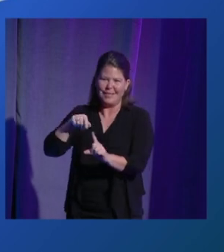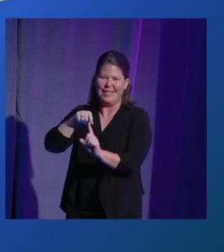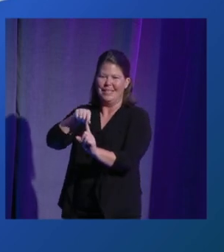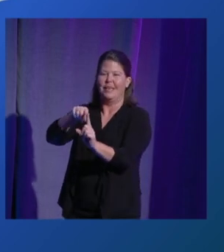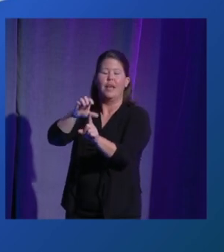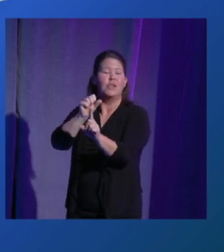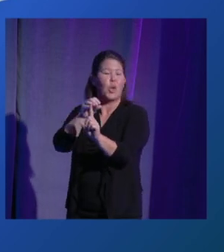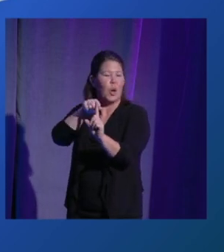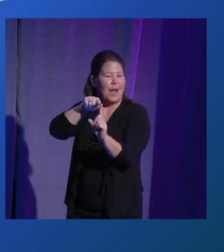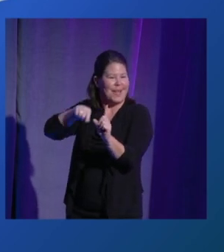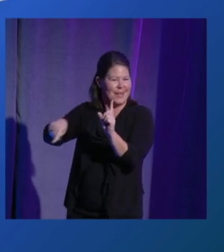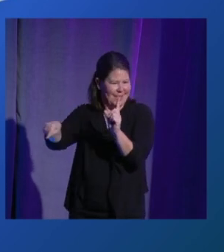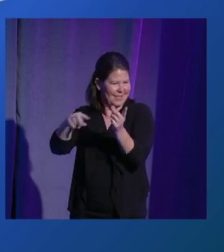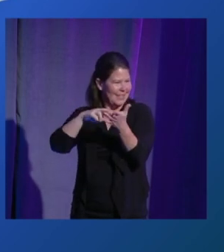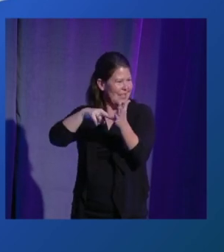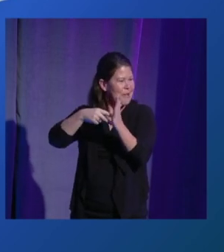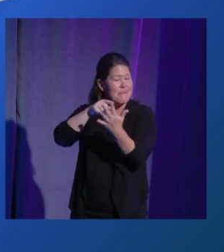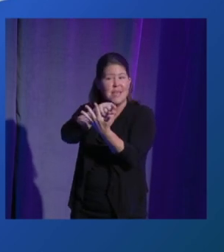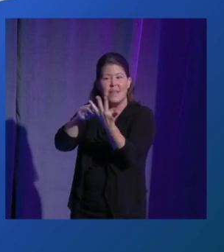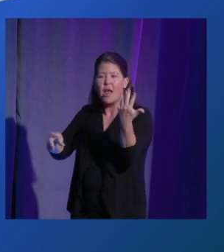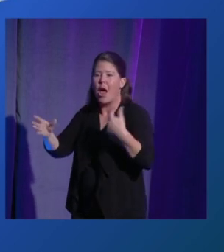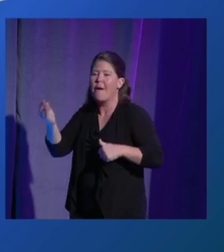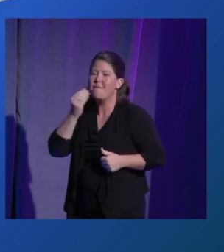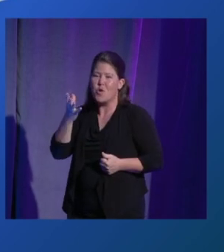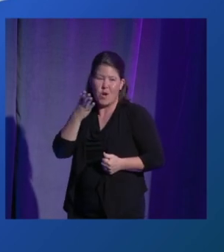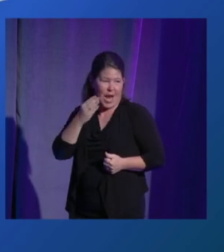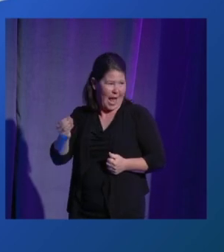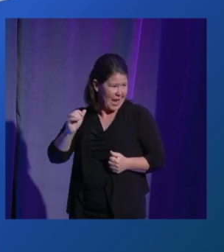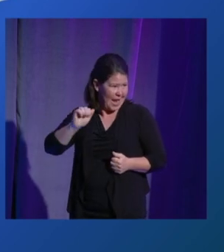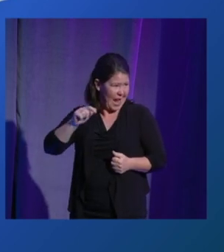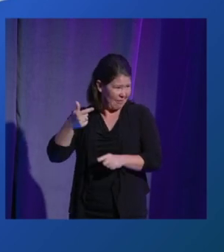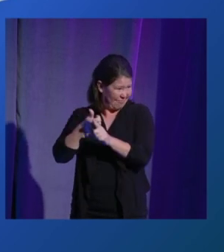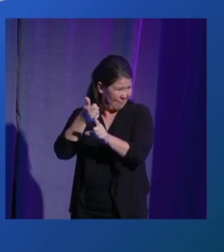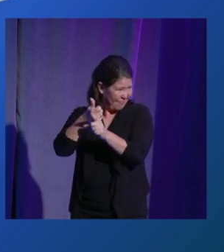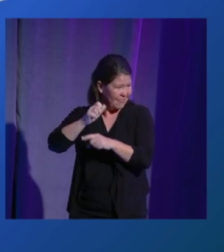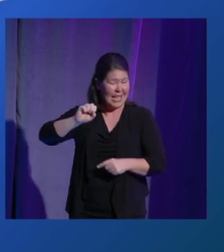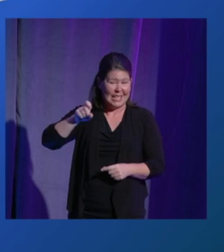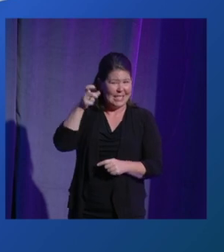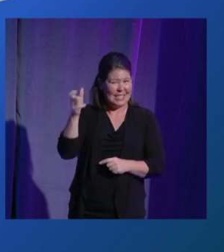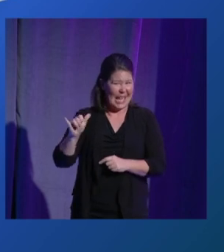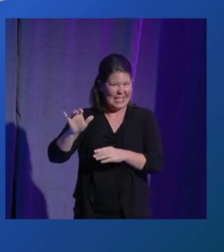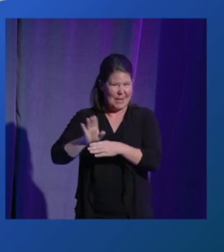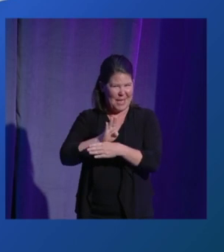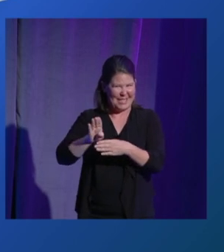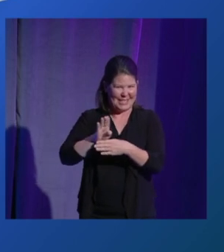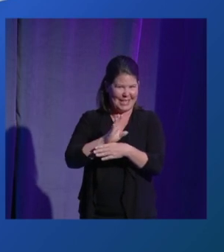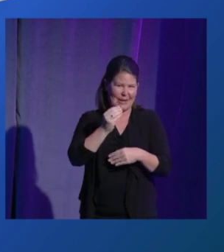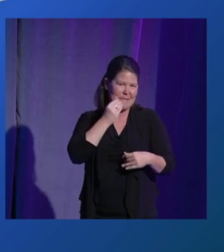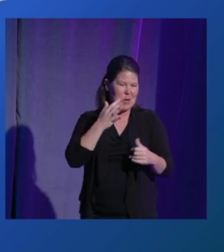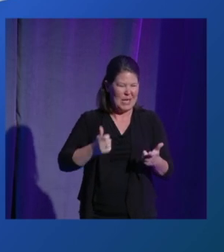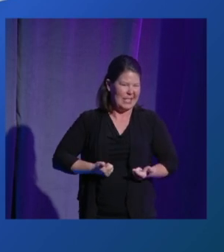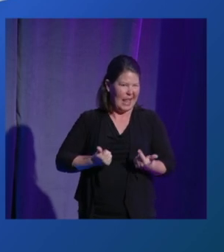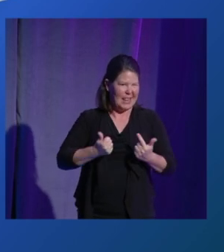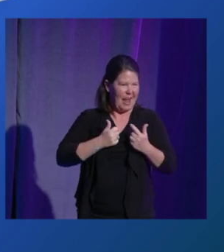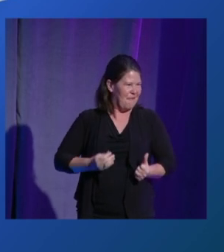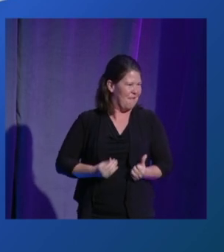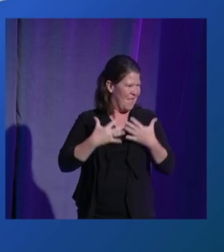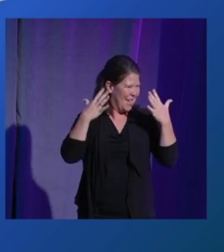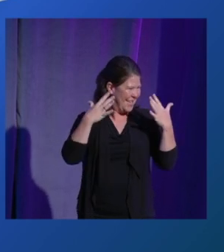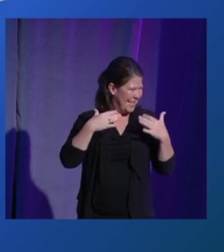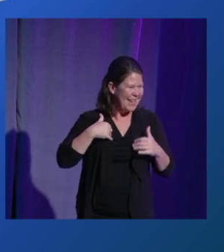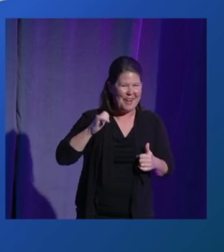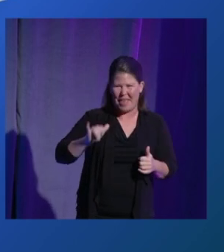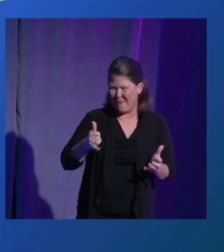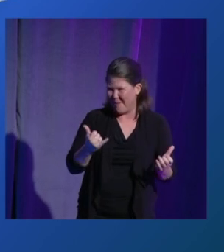everyone eats yes I just say uh this is an exciting um it's an exciting career